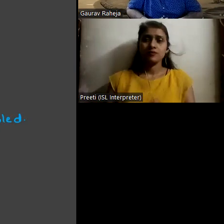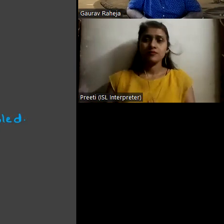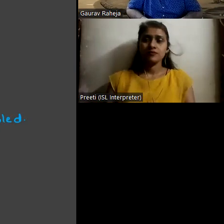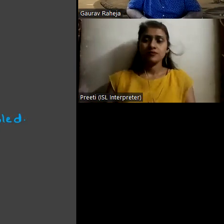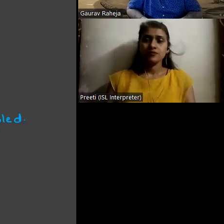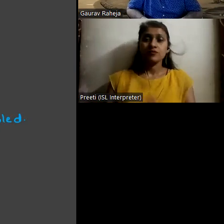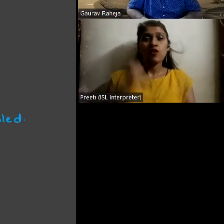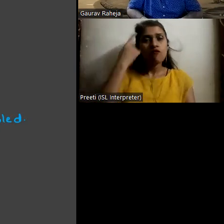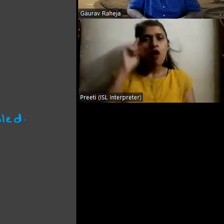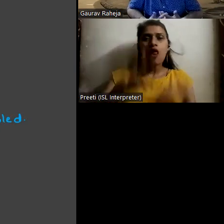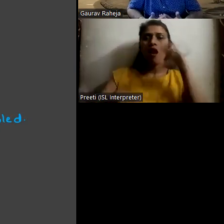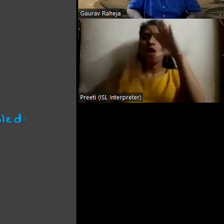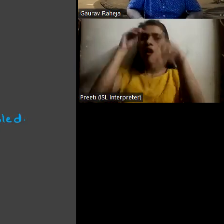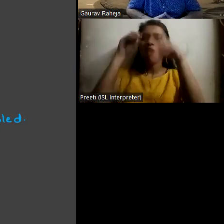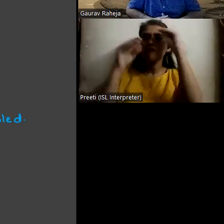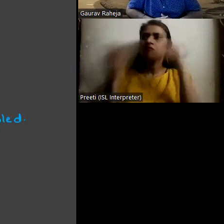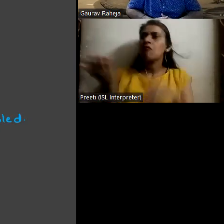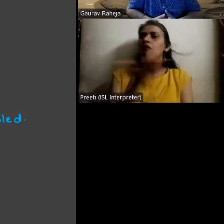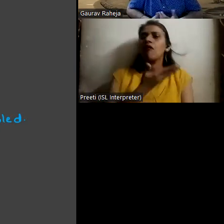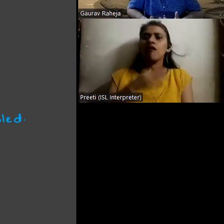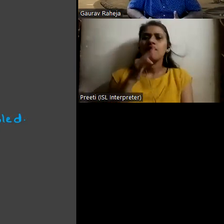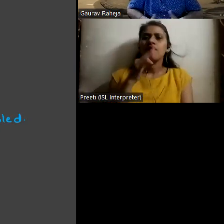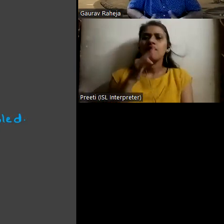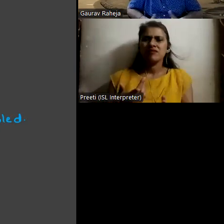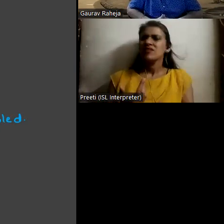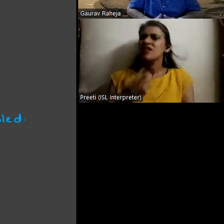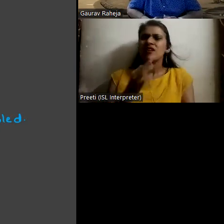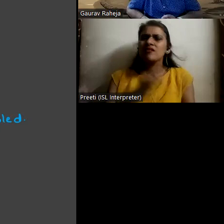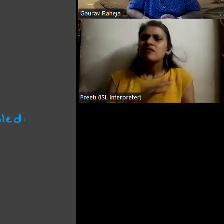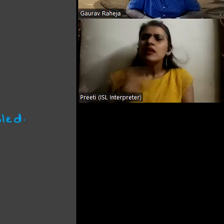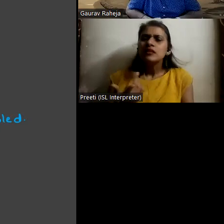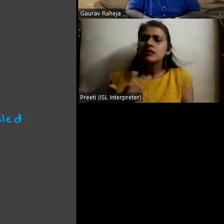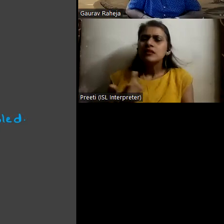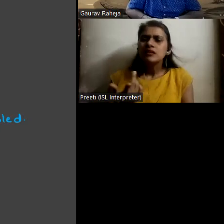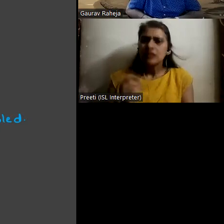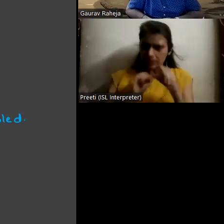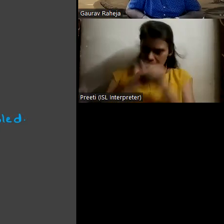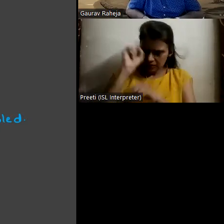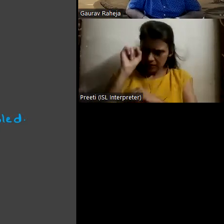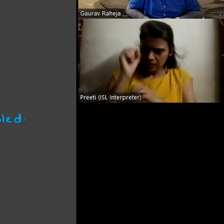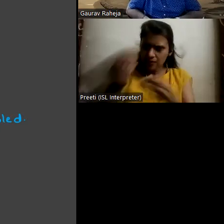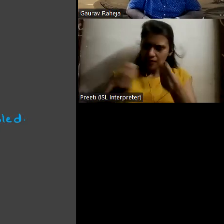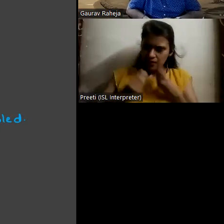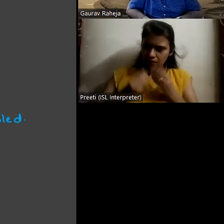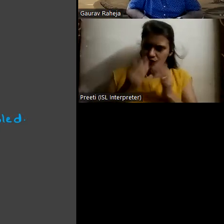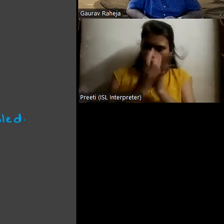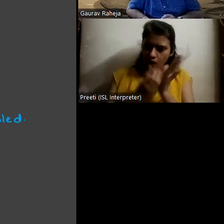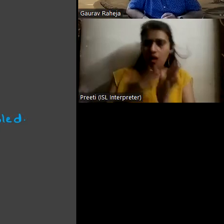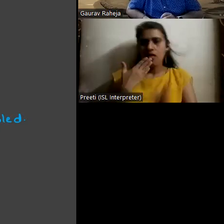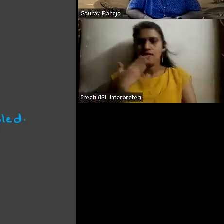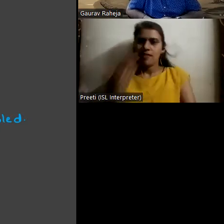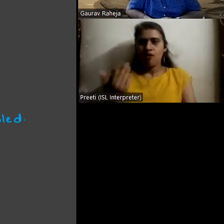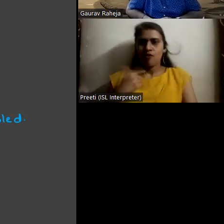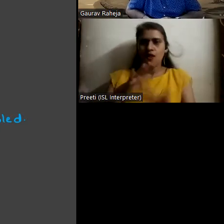learning. Why are we talking about it? What is the need? Because we want a certificate of this course? Because we